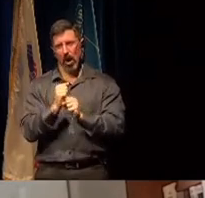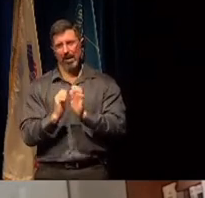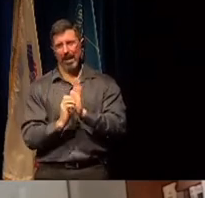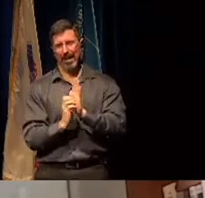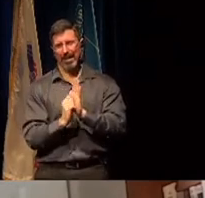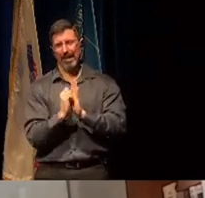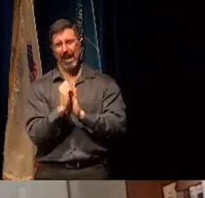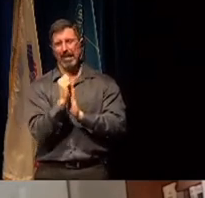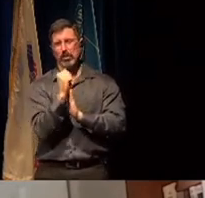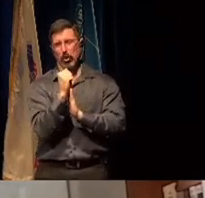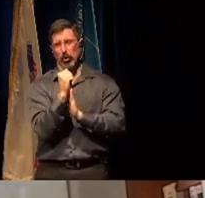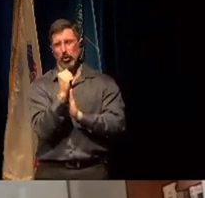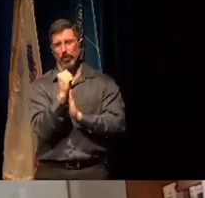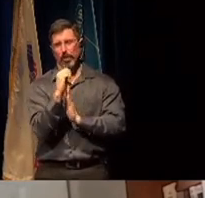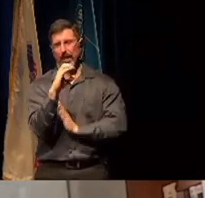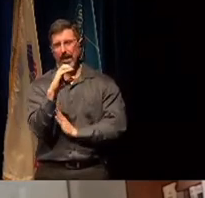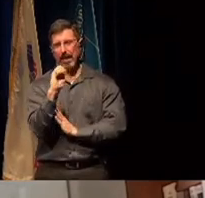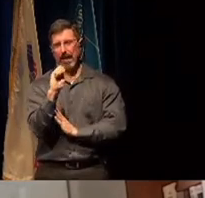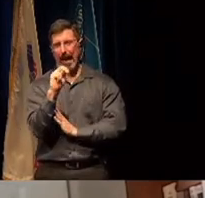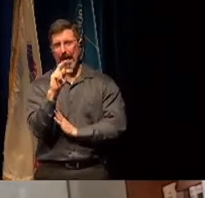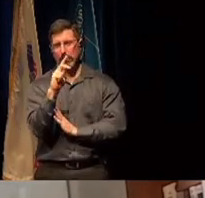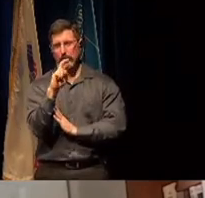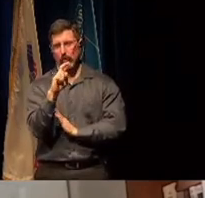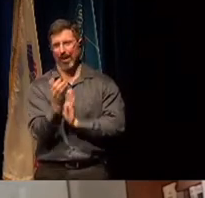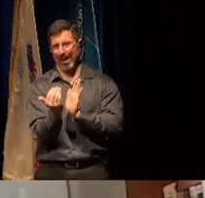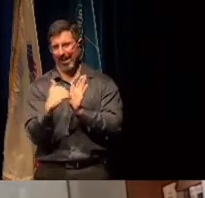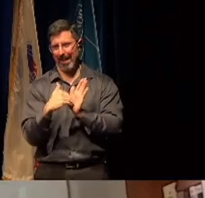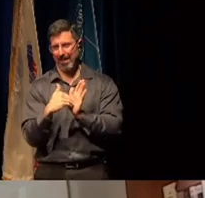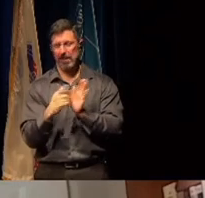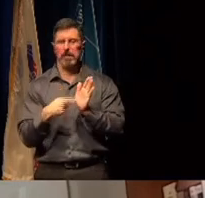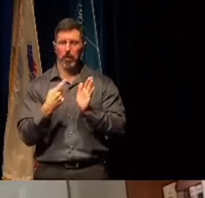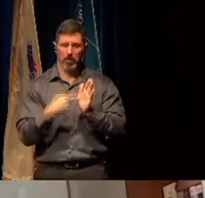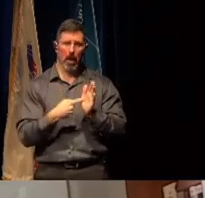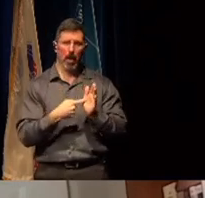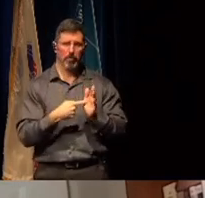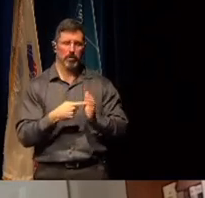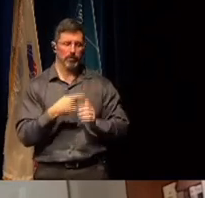together. Sometimes we called each other simply to pray.